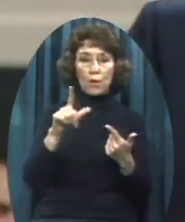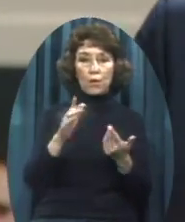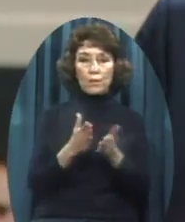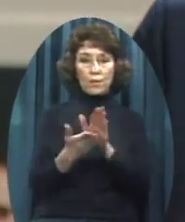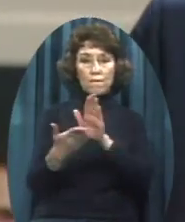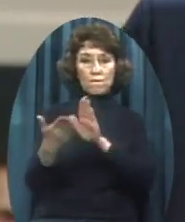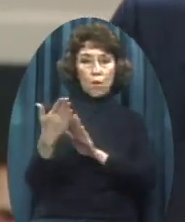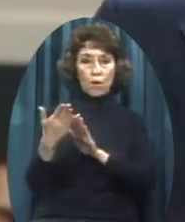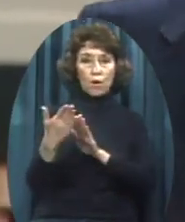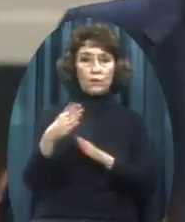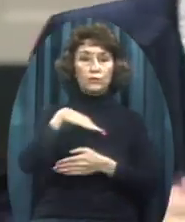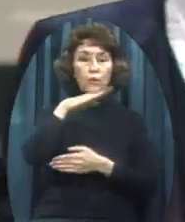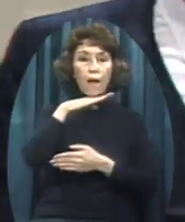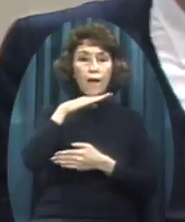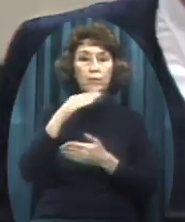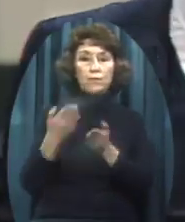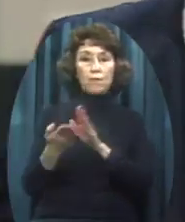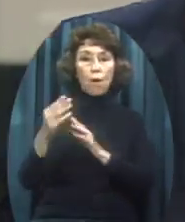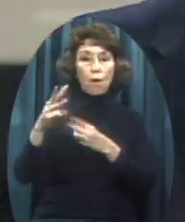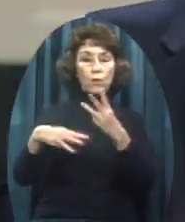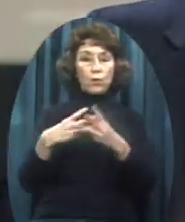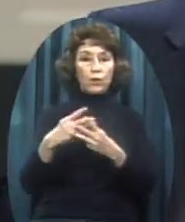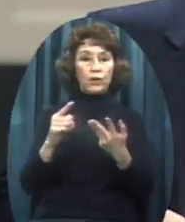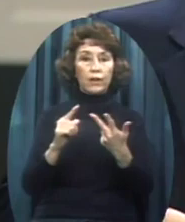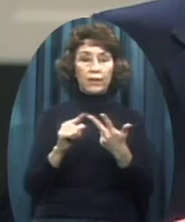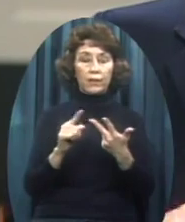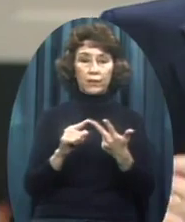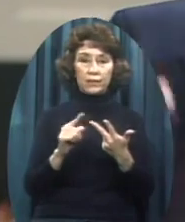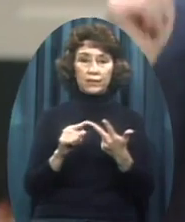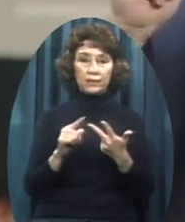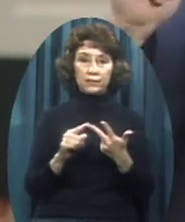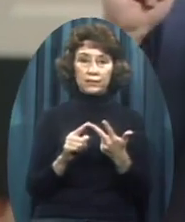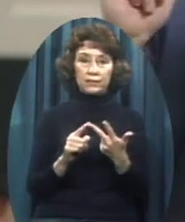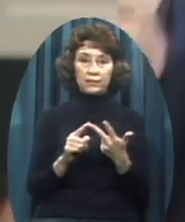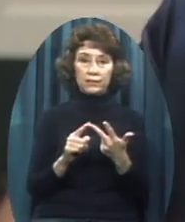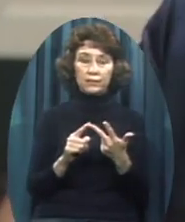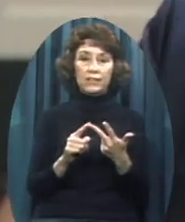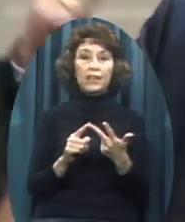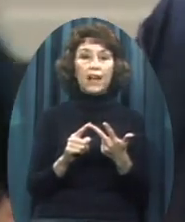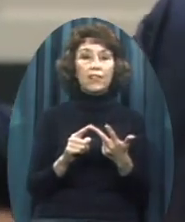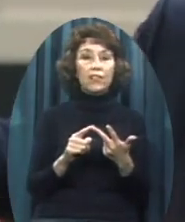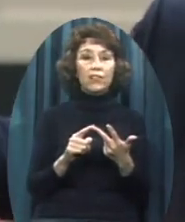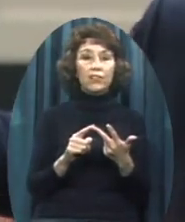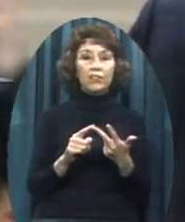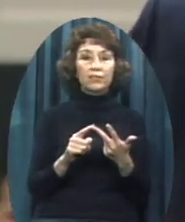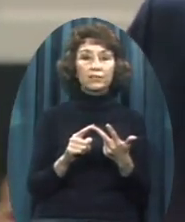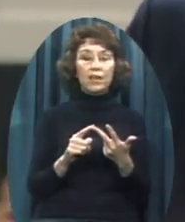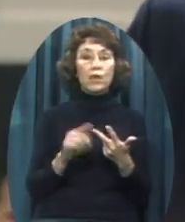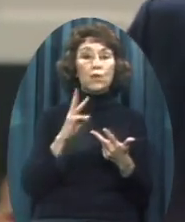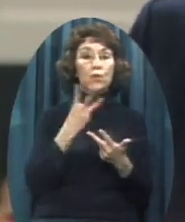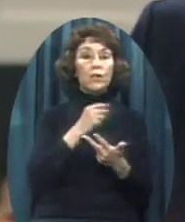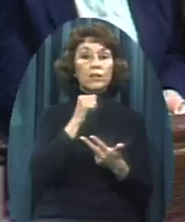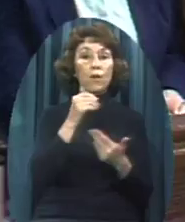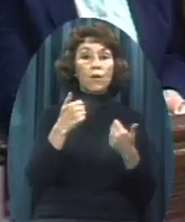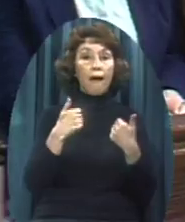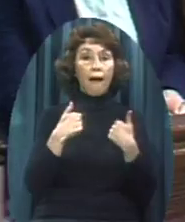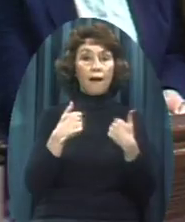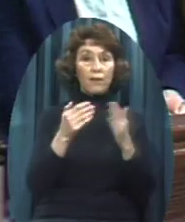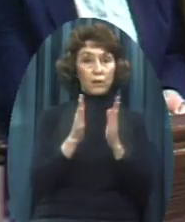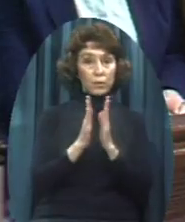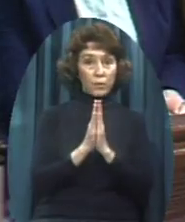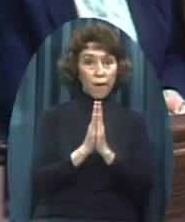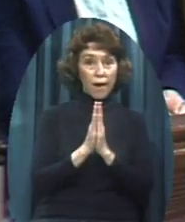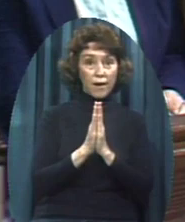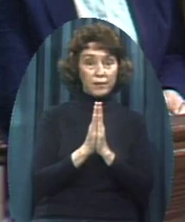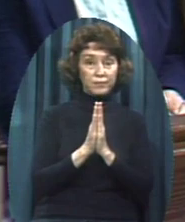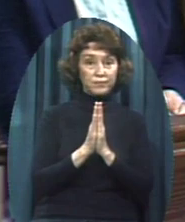church? You say it's materialism. I think ahead of that it's prayerlessness. I think if our churches prayed enough, we wouldn't be victimized by materialism. I think